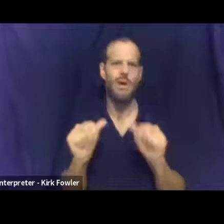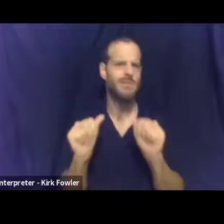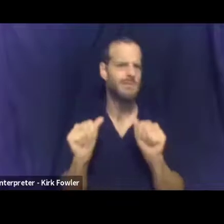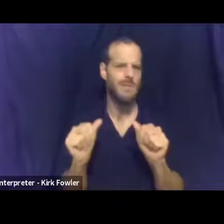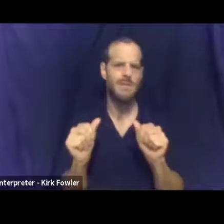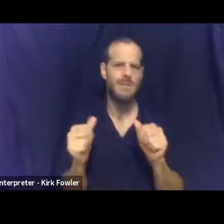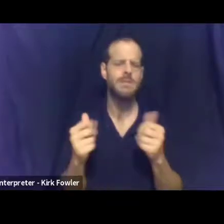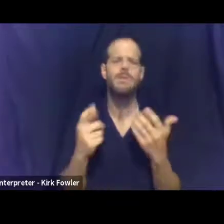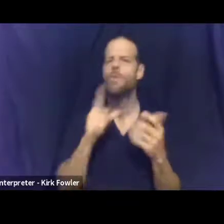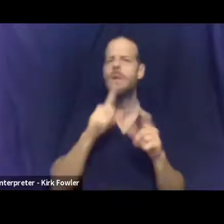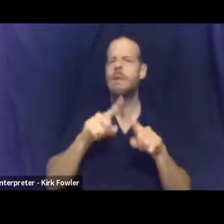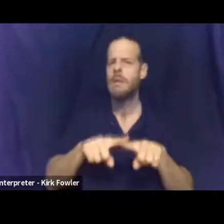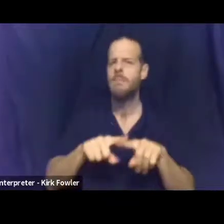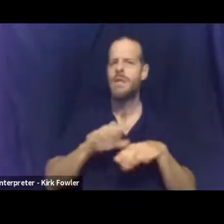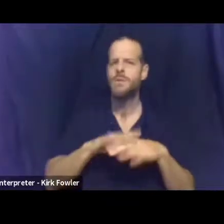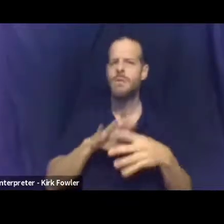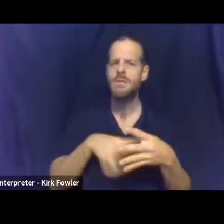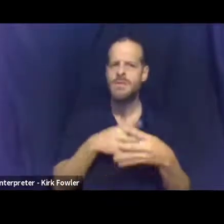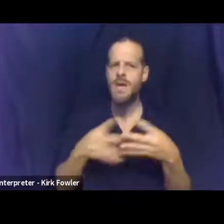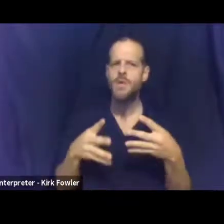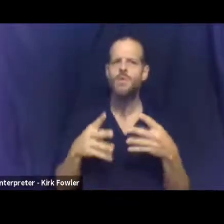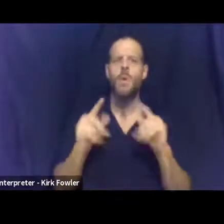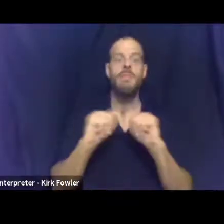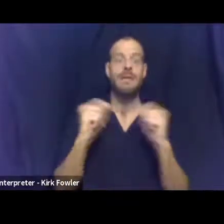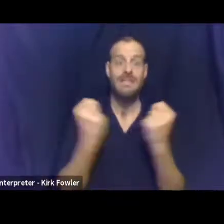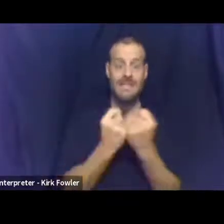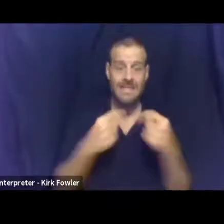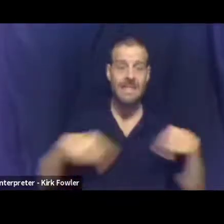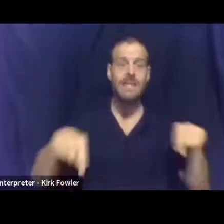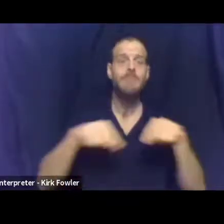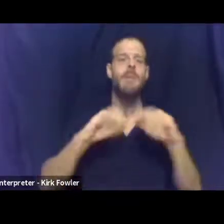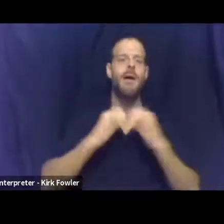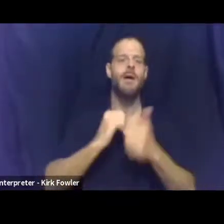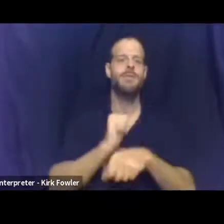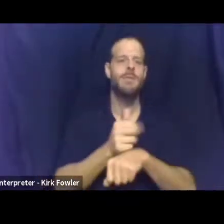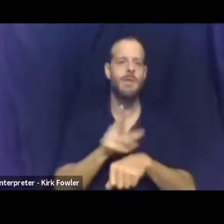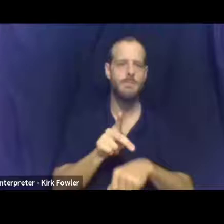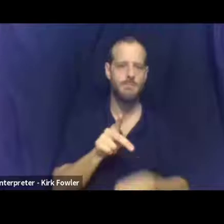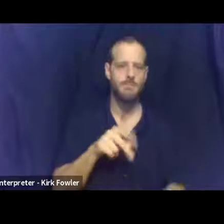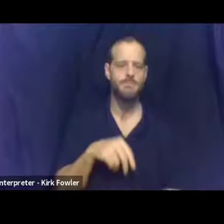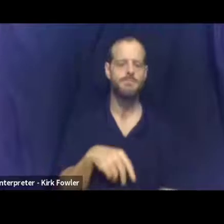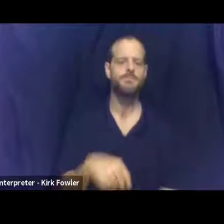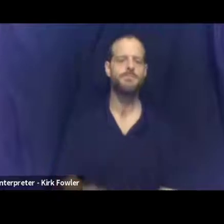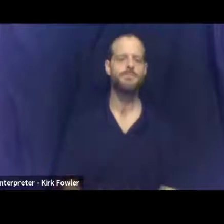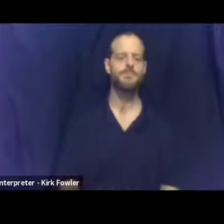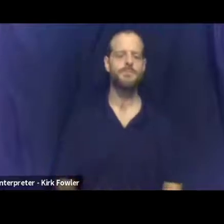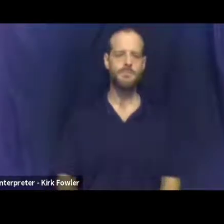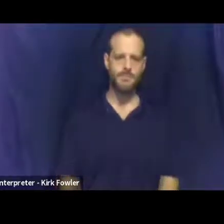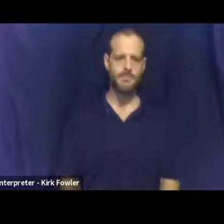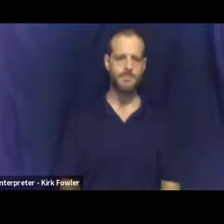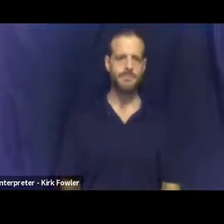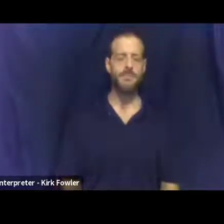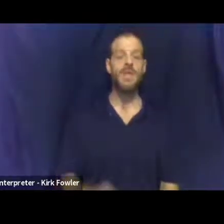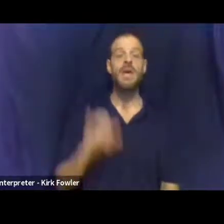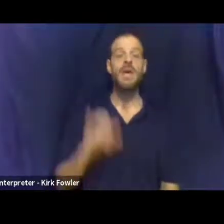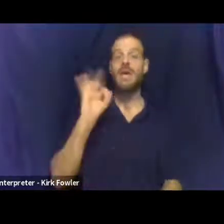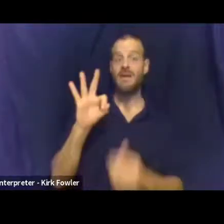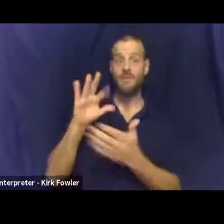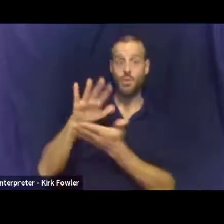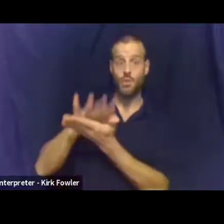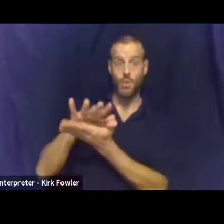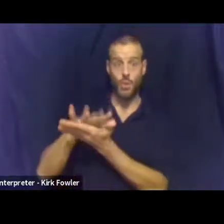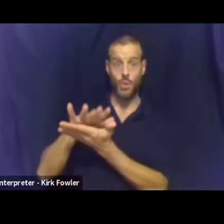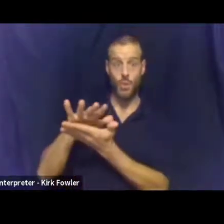upon the schedule and the team and how things are set up. Oftentimes if it's in a school setting, I will